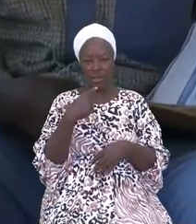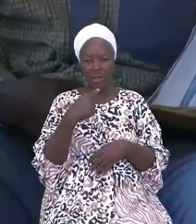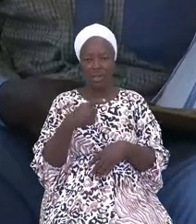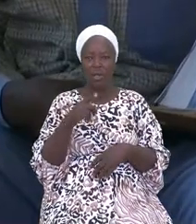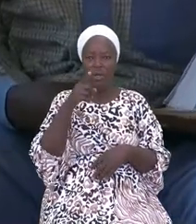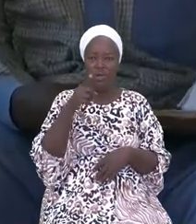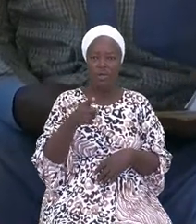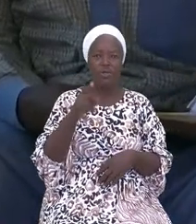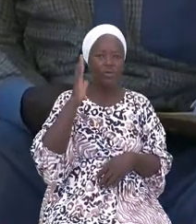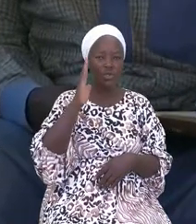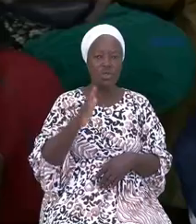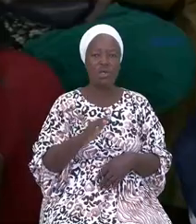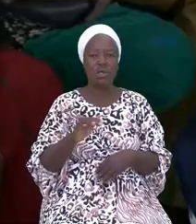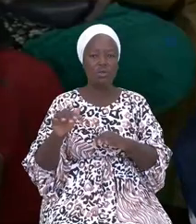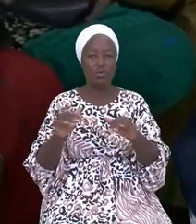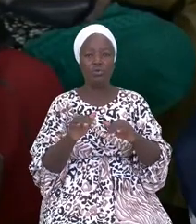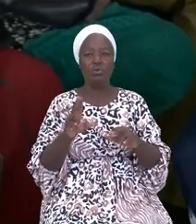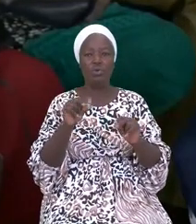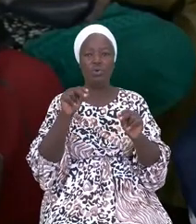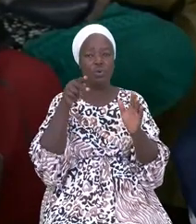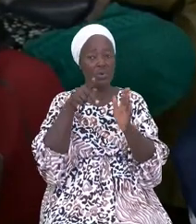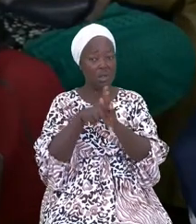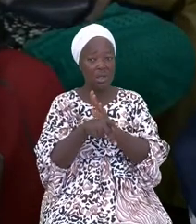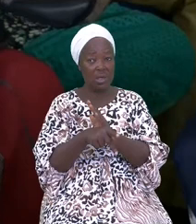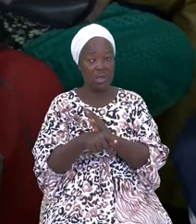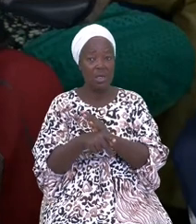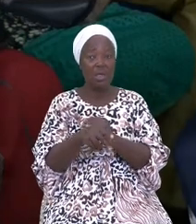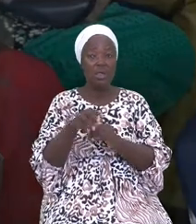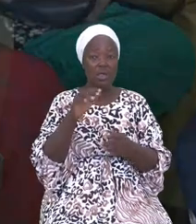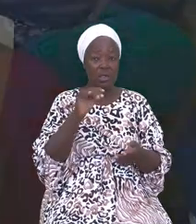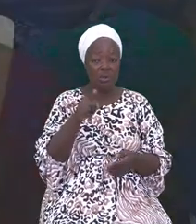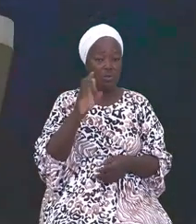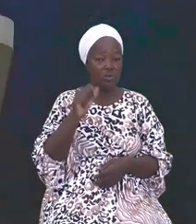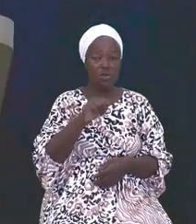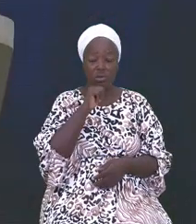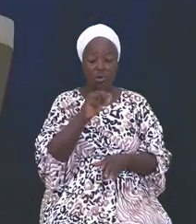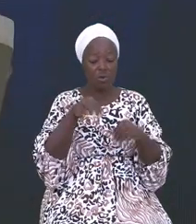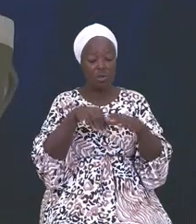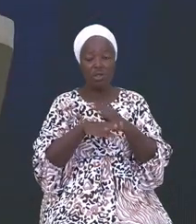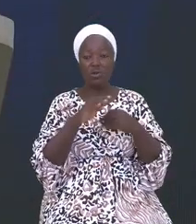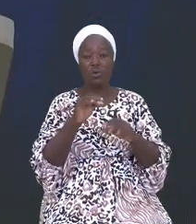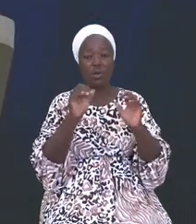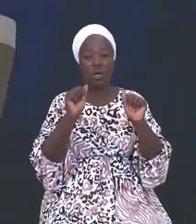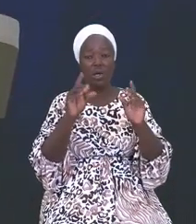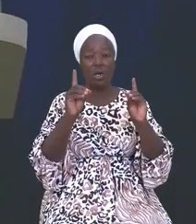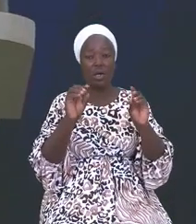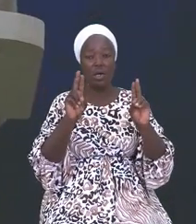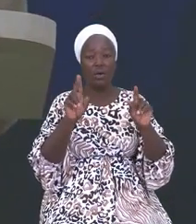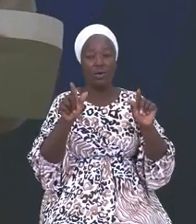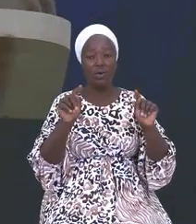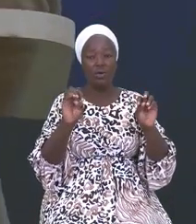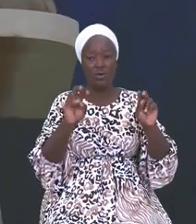shalt do no murder, thou shalt not commit adultery, thou shalt not